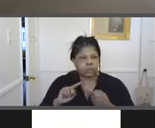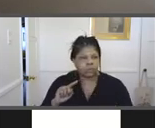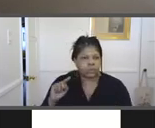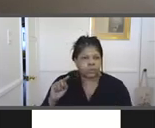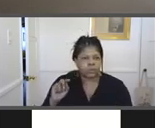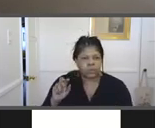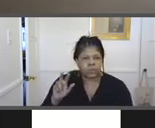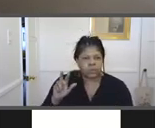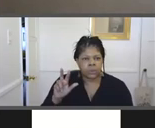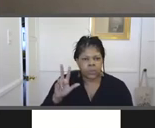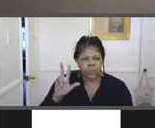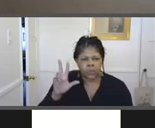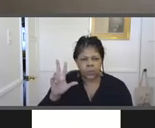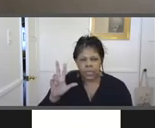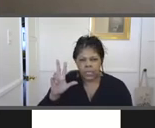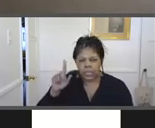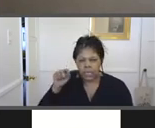3 point, I think.